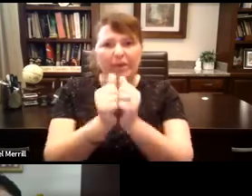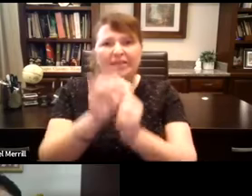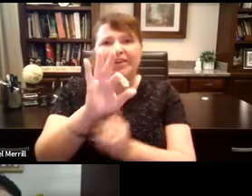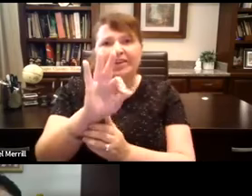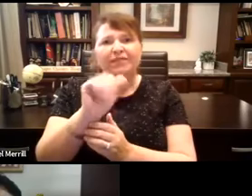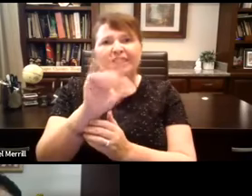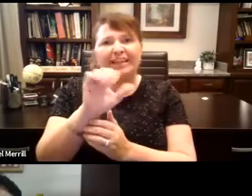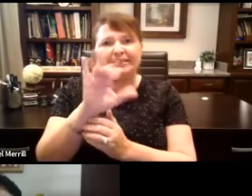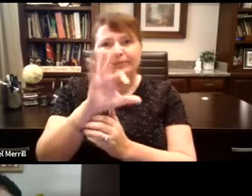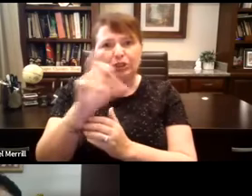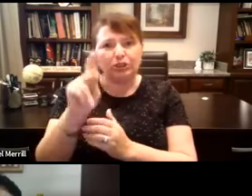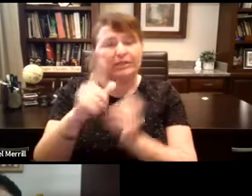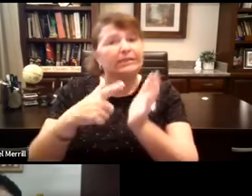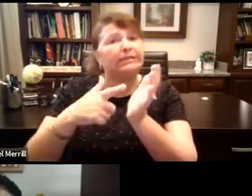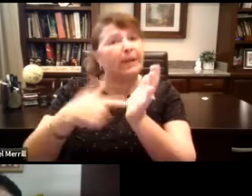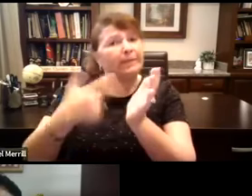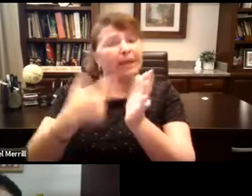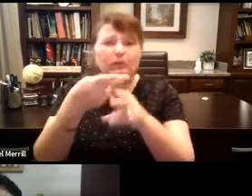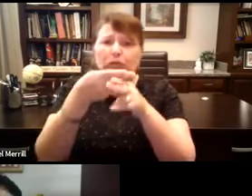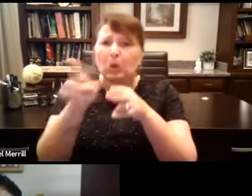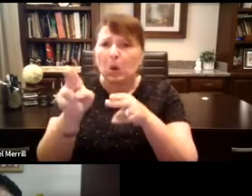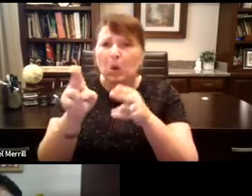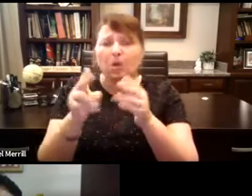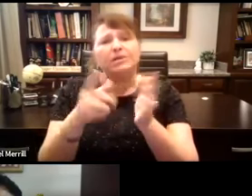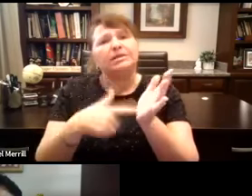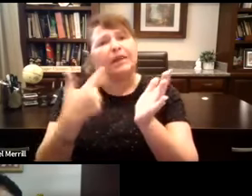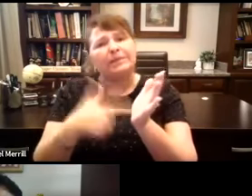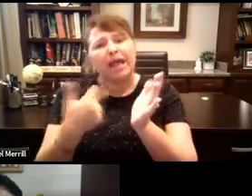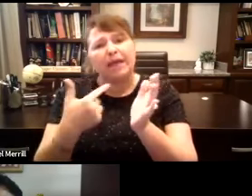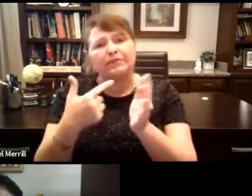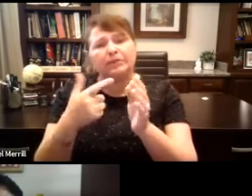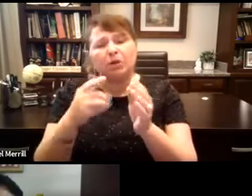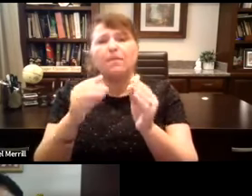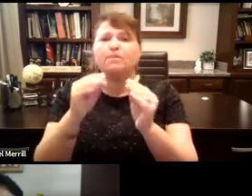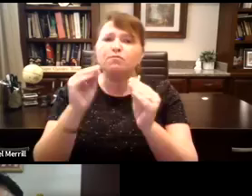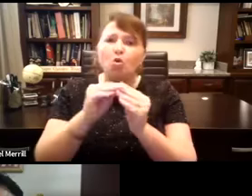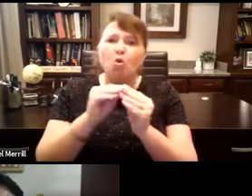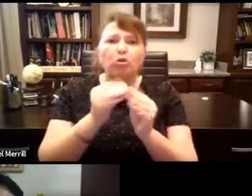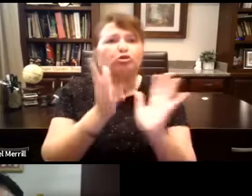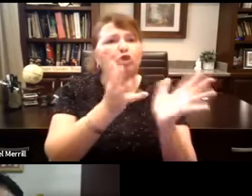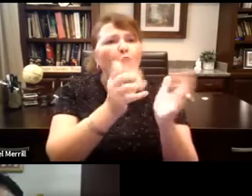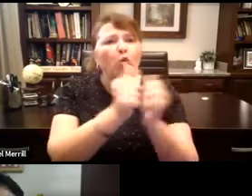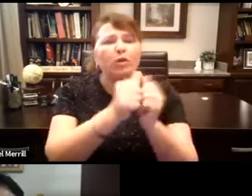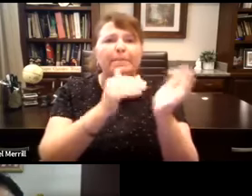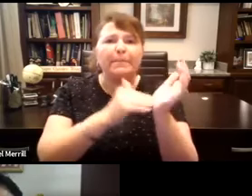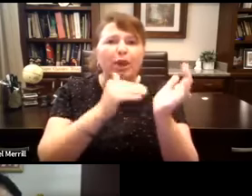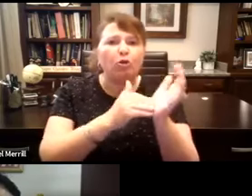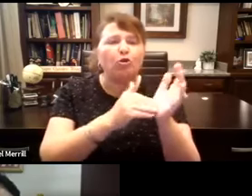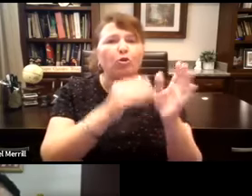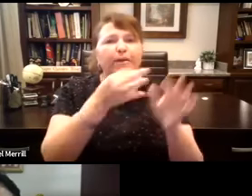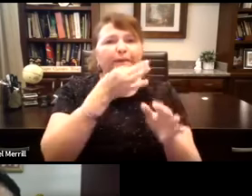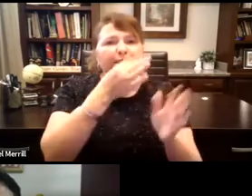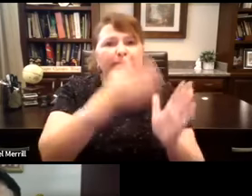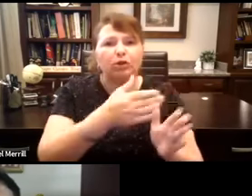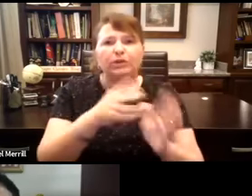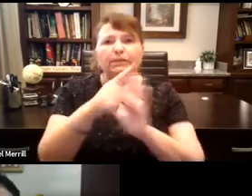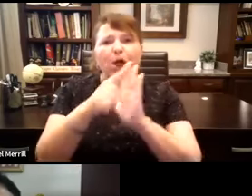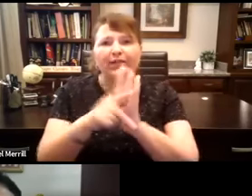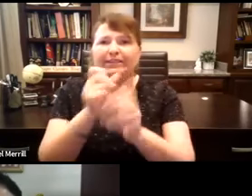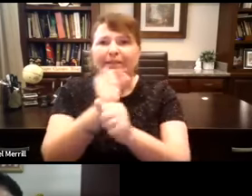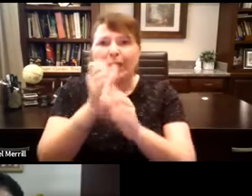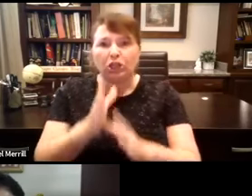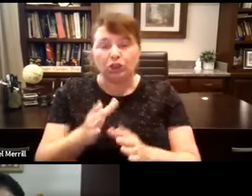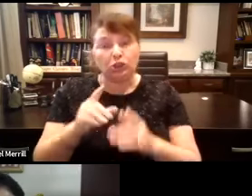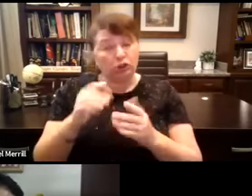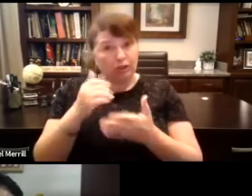Some days it will be brief like today. Other days we'll be speaking to medical experts and policymakers to help you